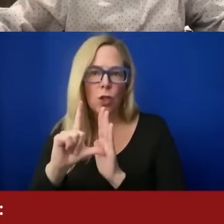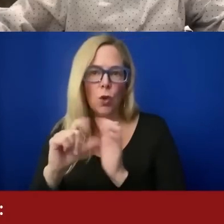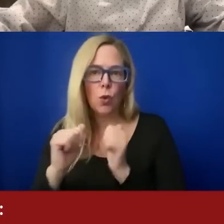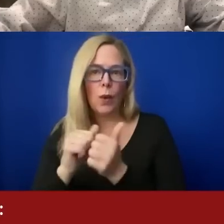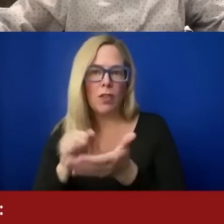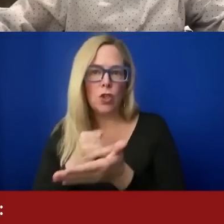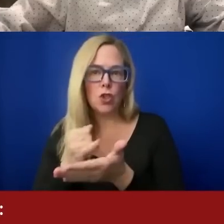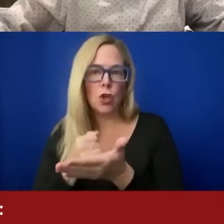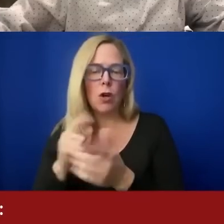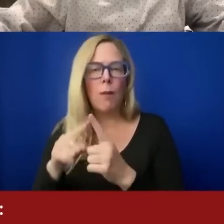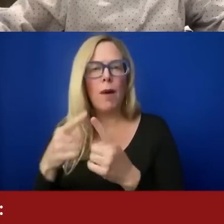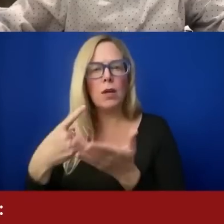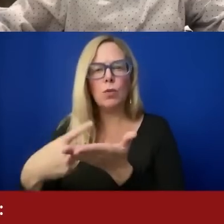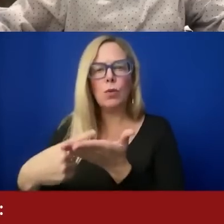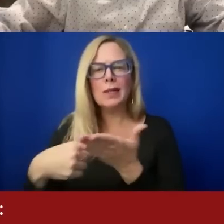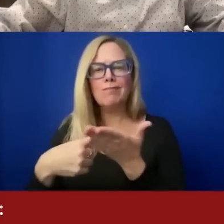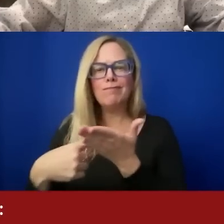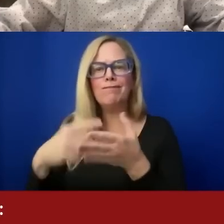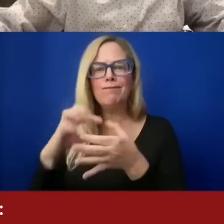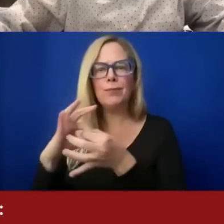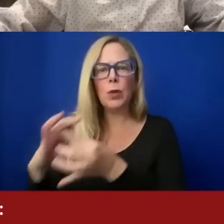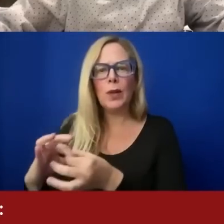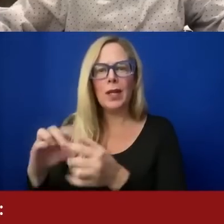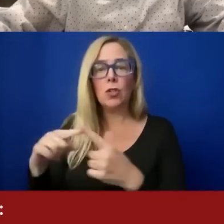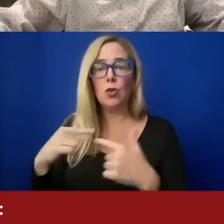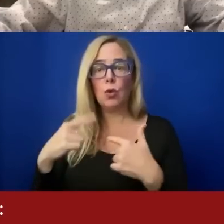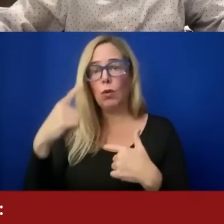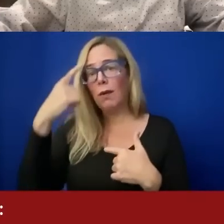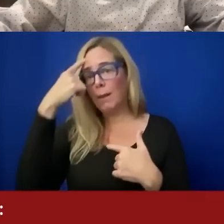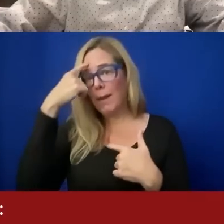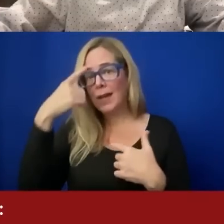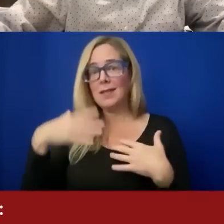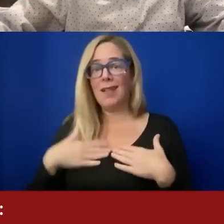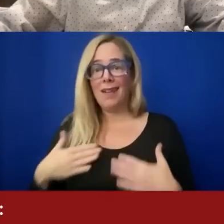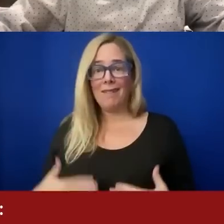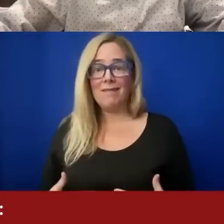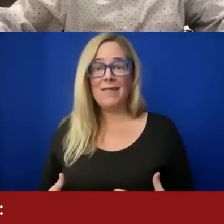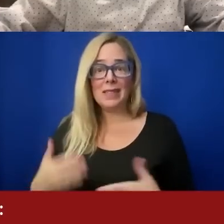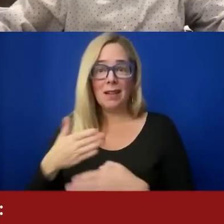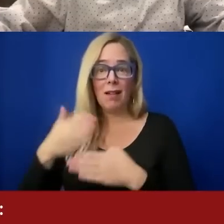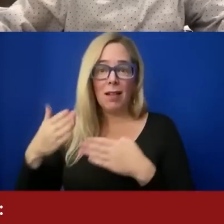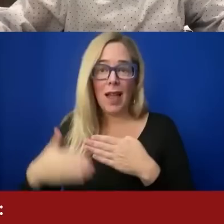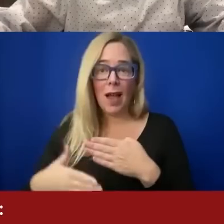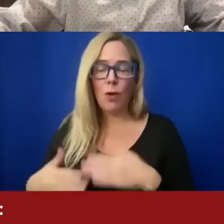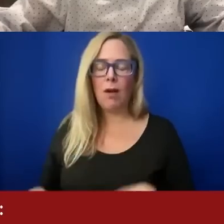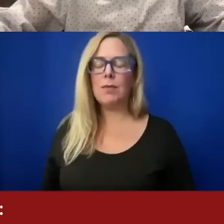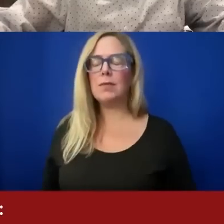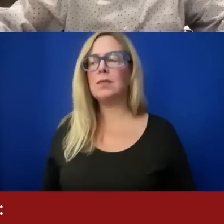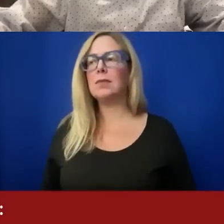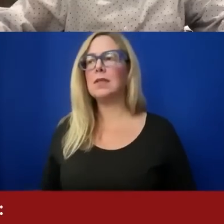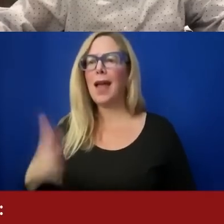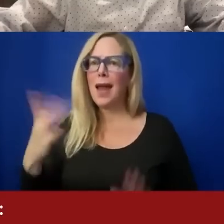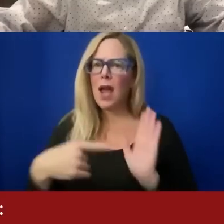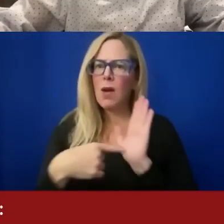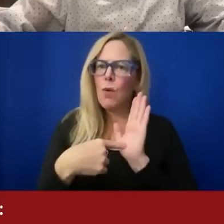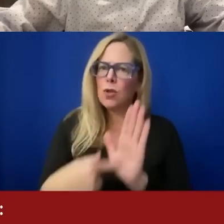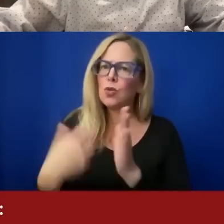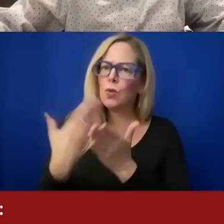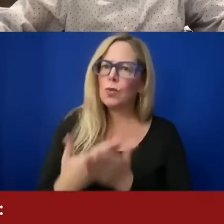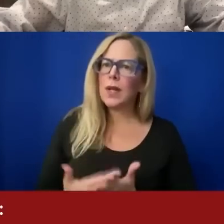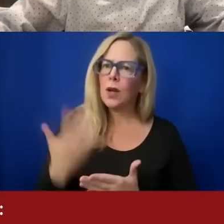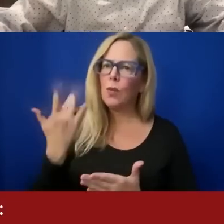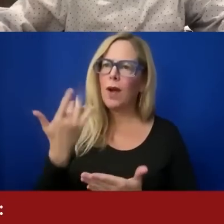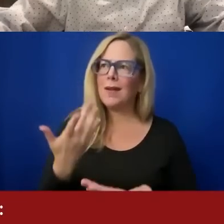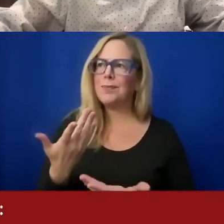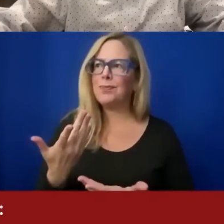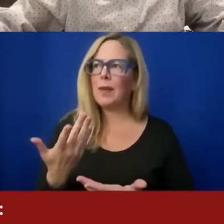health outcomes. And the reason why I want to share some of these slides here with some of the data is, we spoke about the healthcare barriers